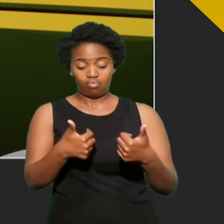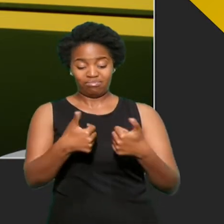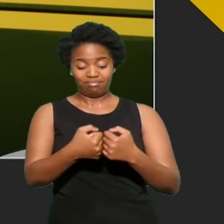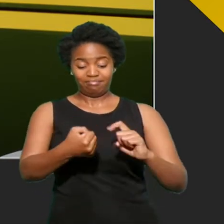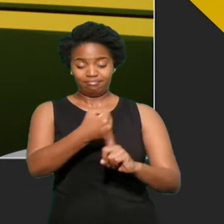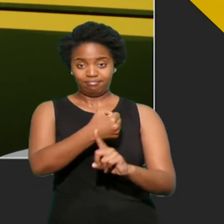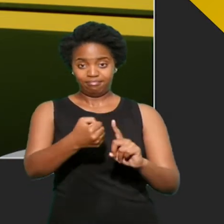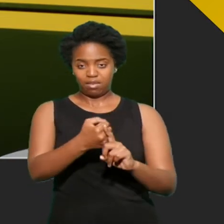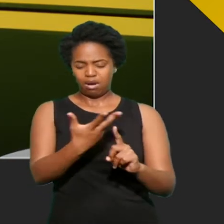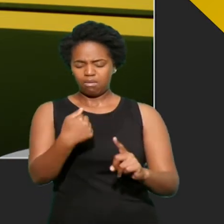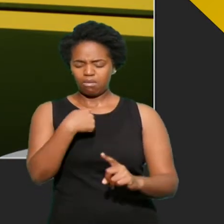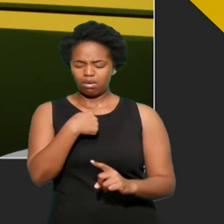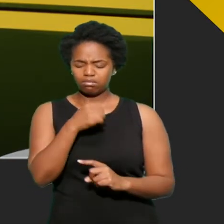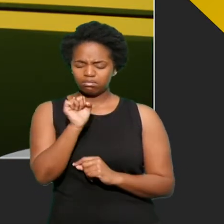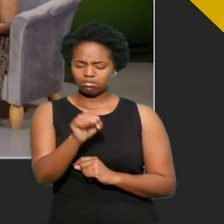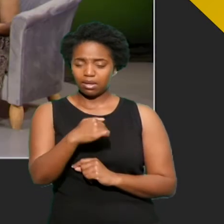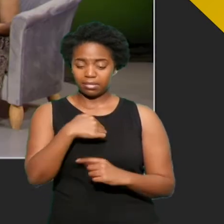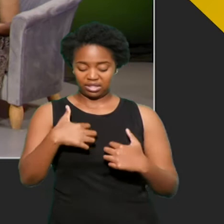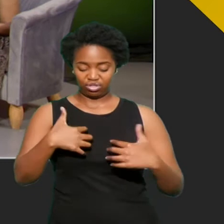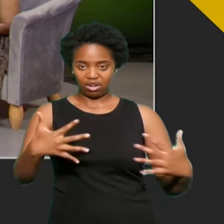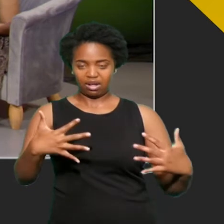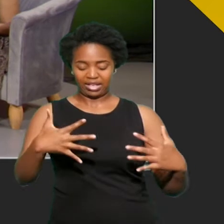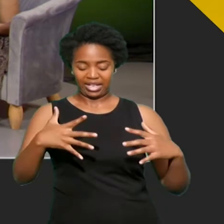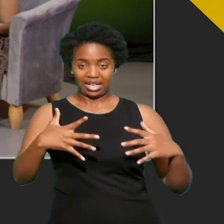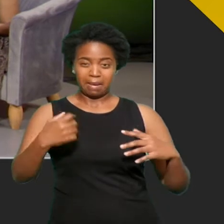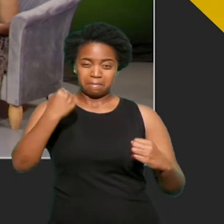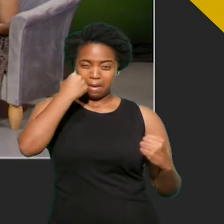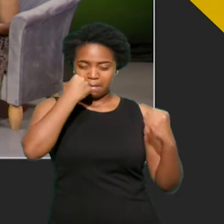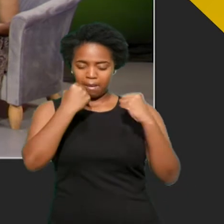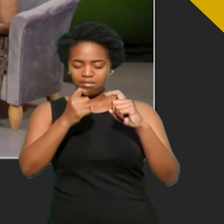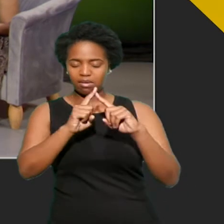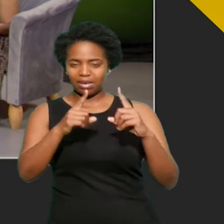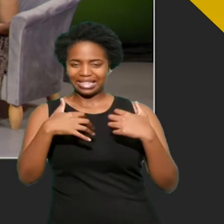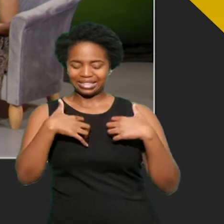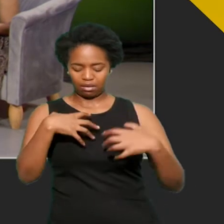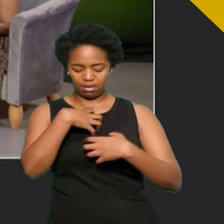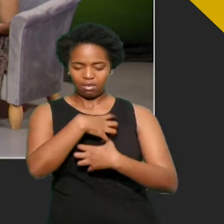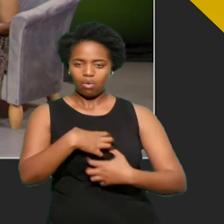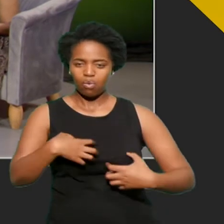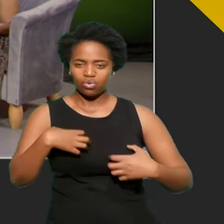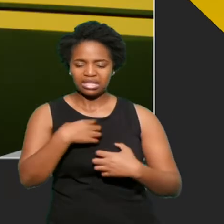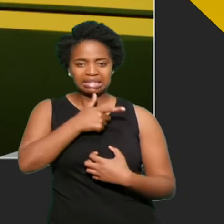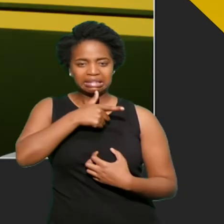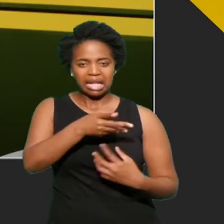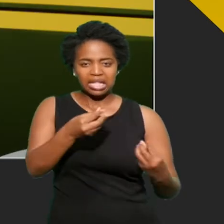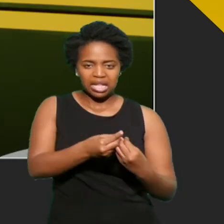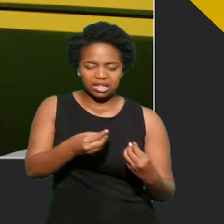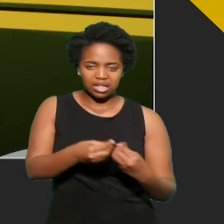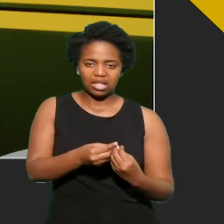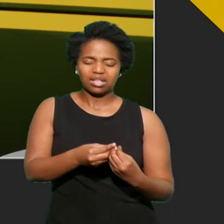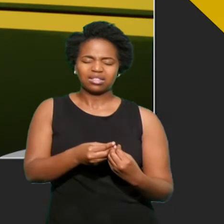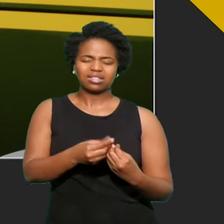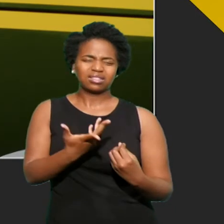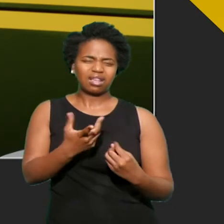kusona because gender-based violence doesn't just start physically. It doesn't start with me hitting, it starts with me saying things and